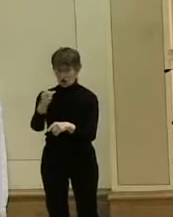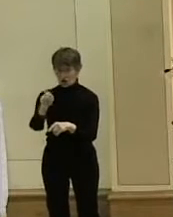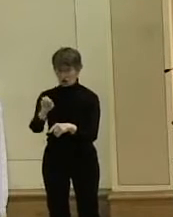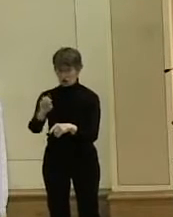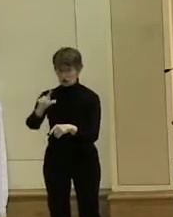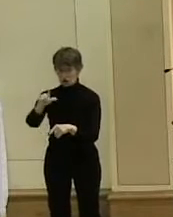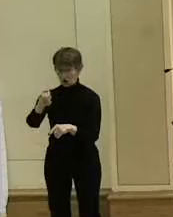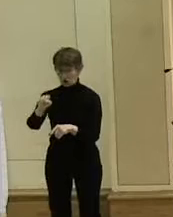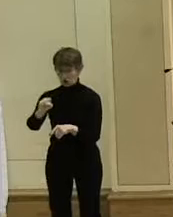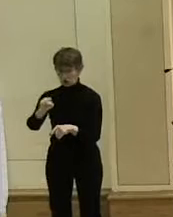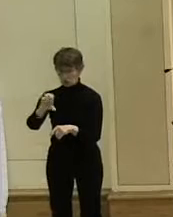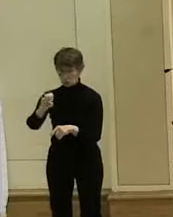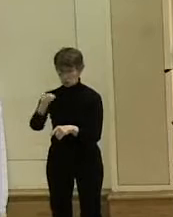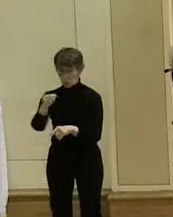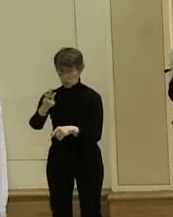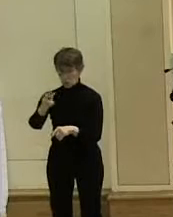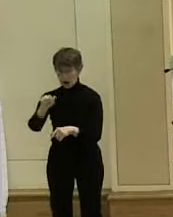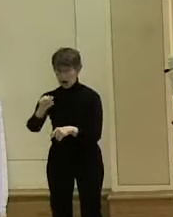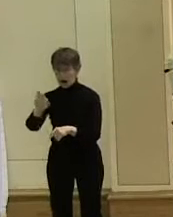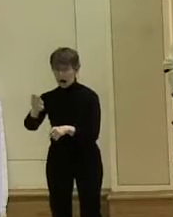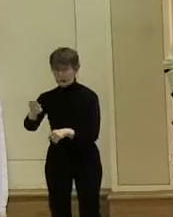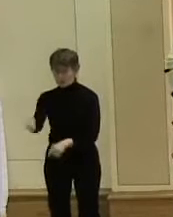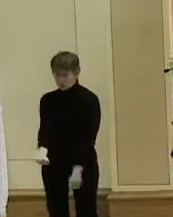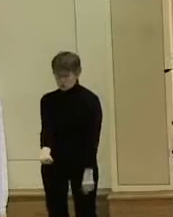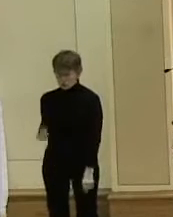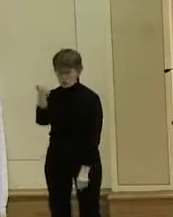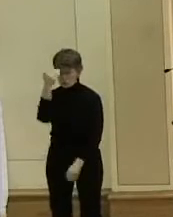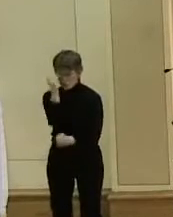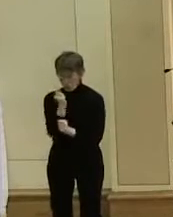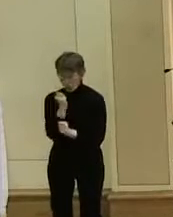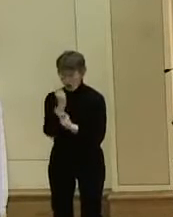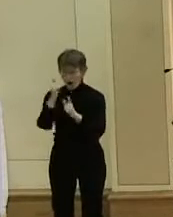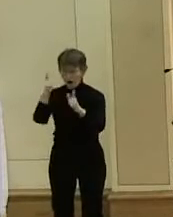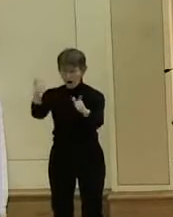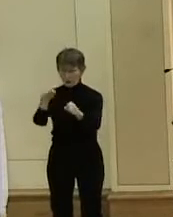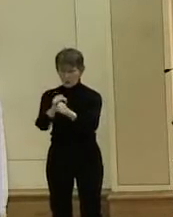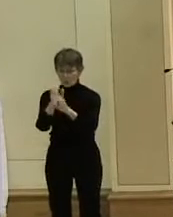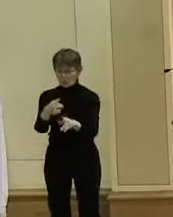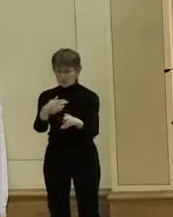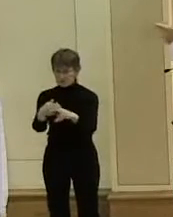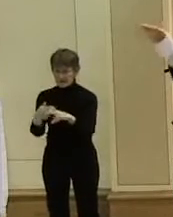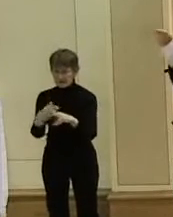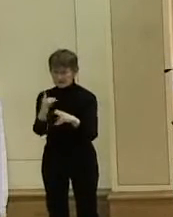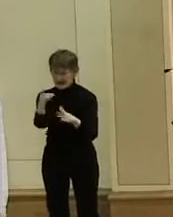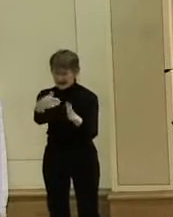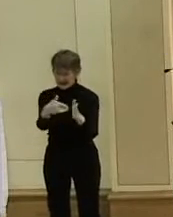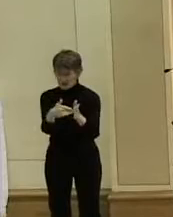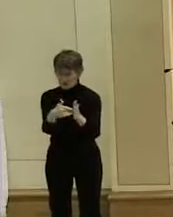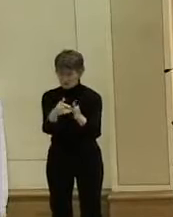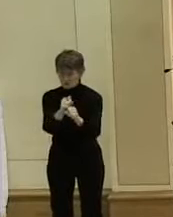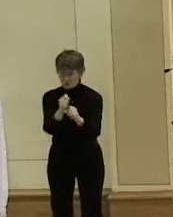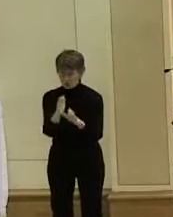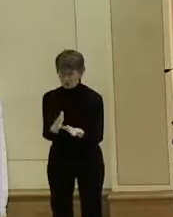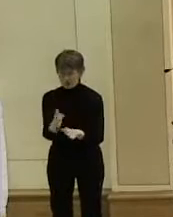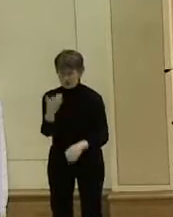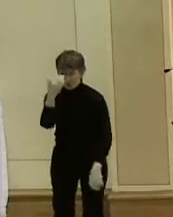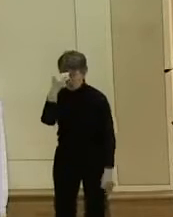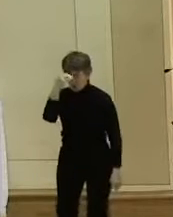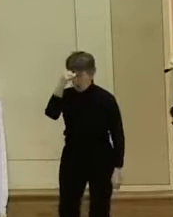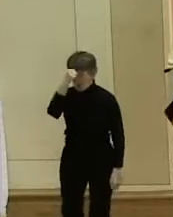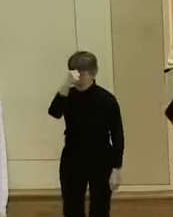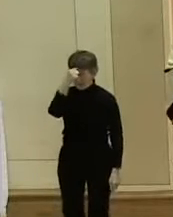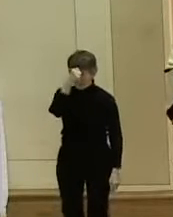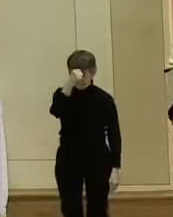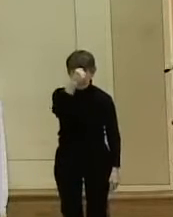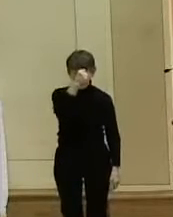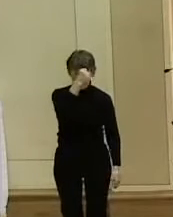their name. And if they'd go up in the elevator, he'd say, good morning, Jenny. Good morning, Edith. Good morning, Ed. And if